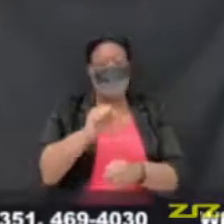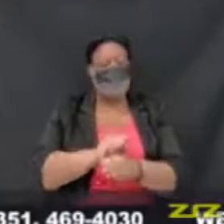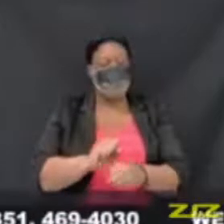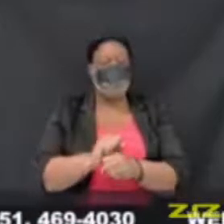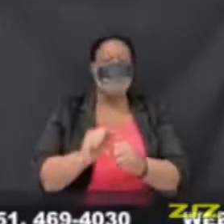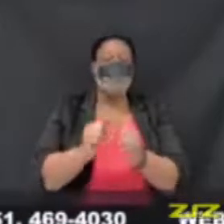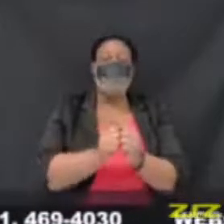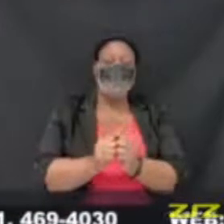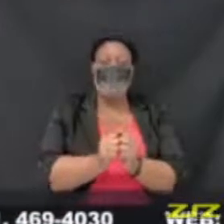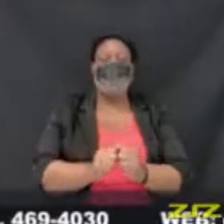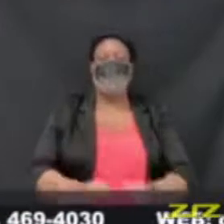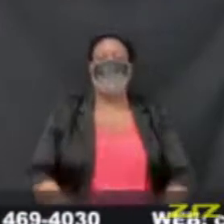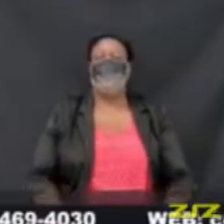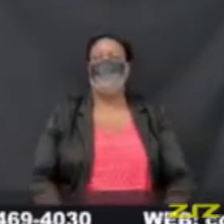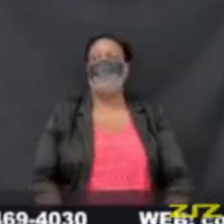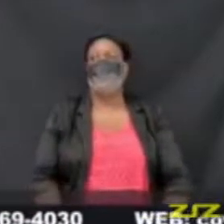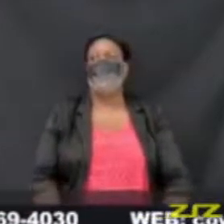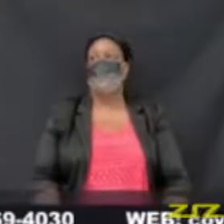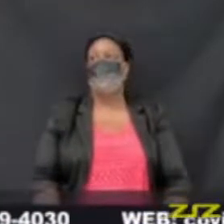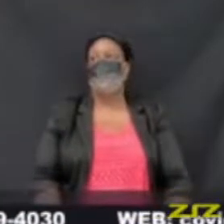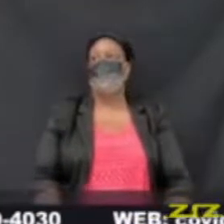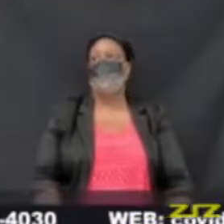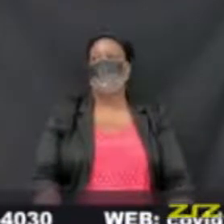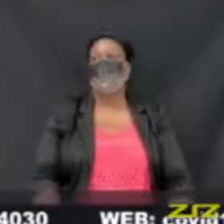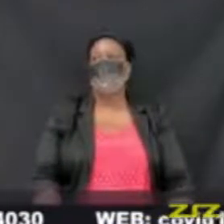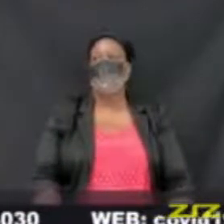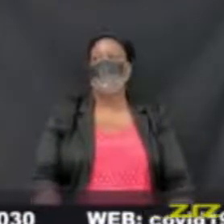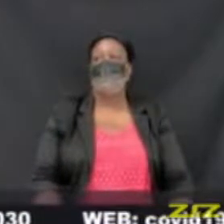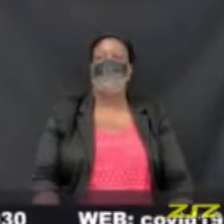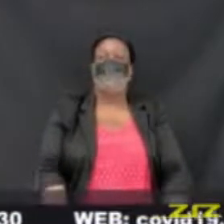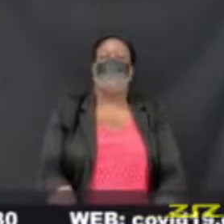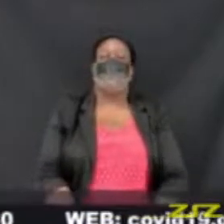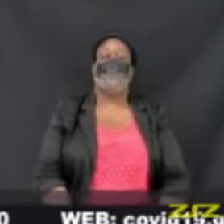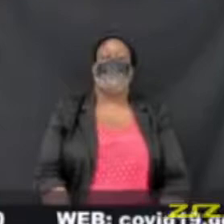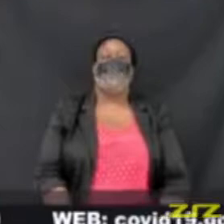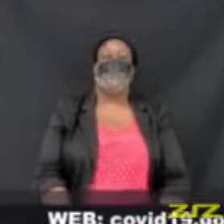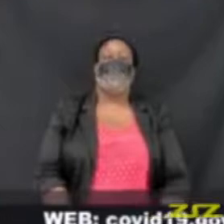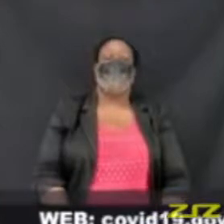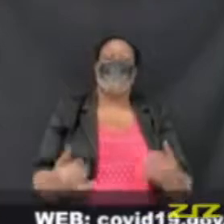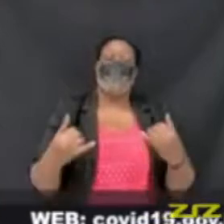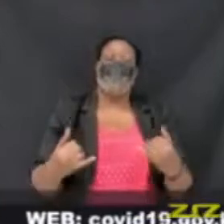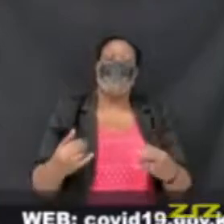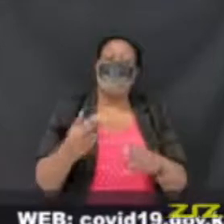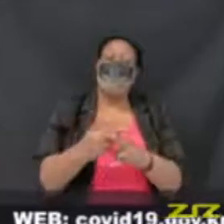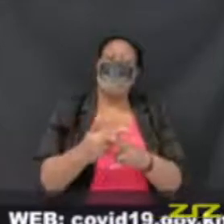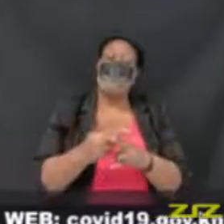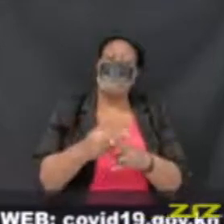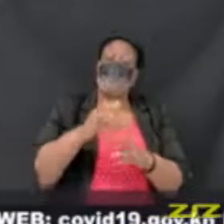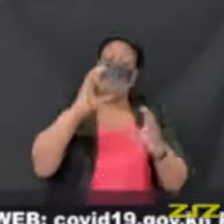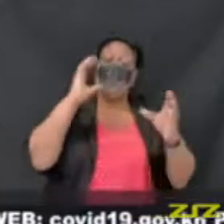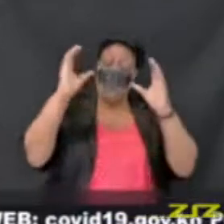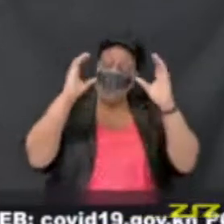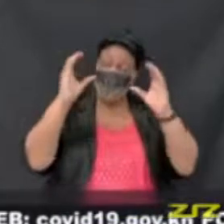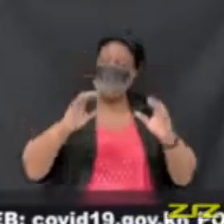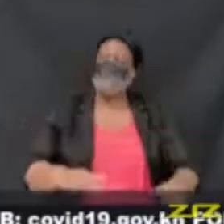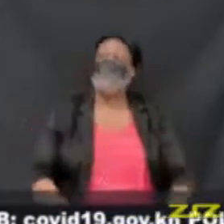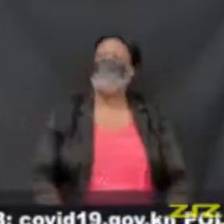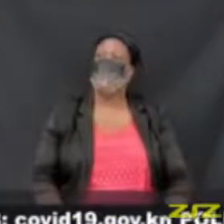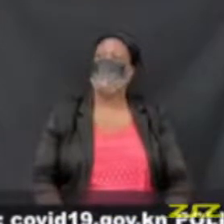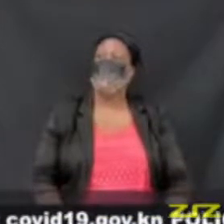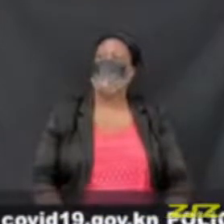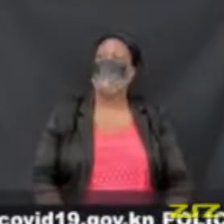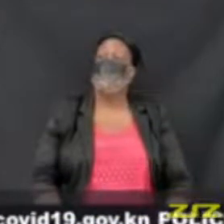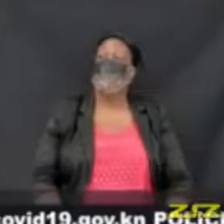the carnival season. And I would like to end with the carnival season. I was just being notified and